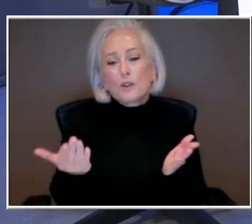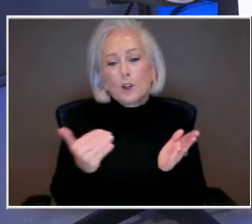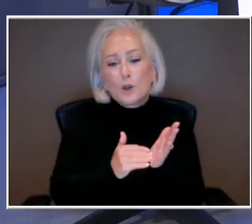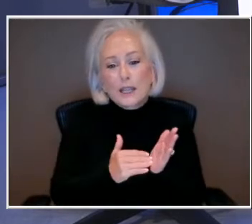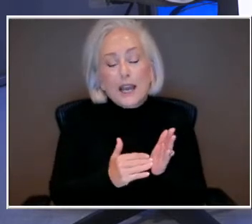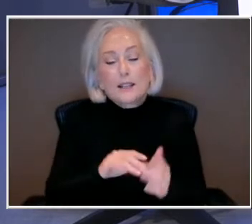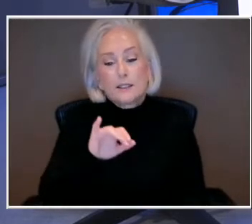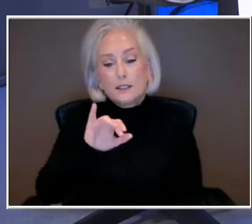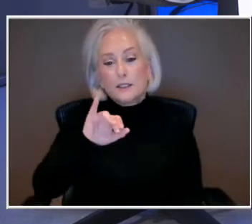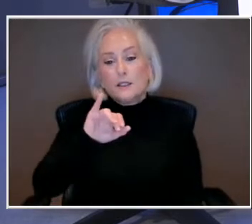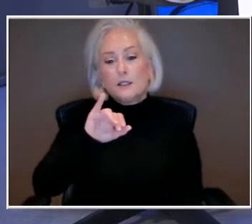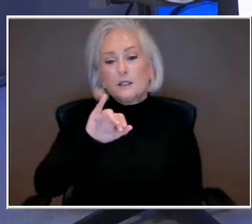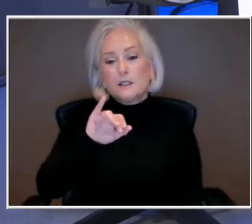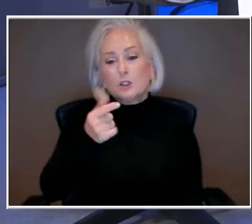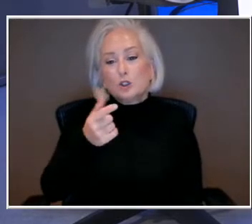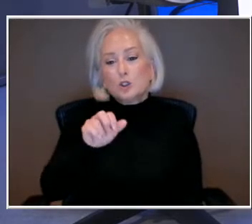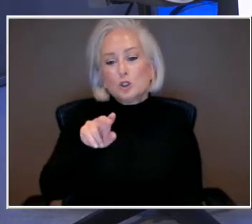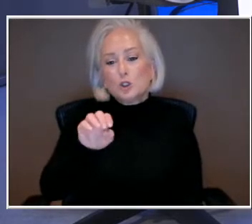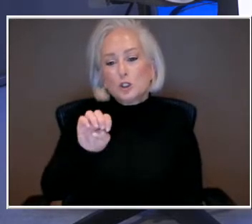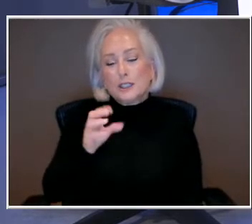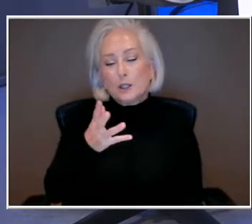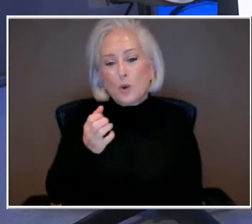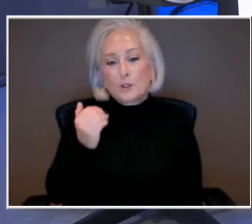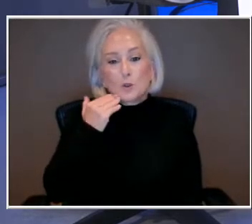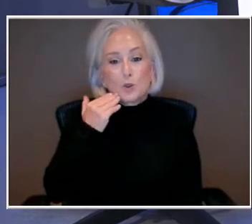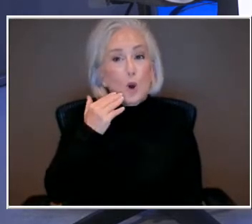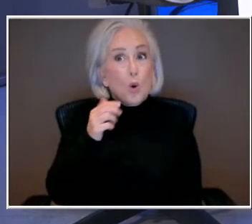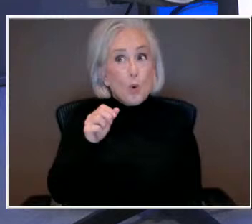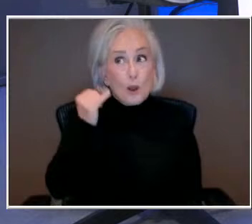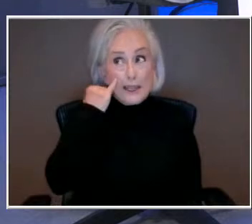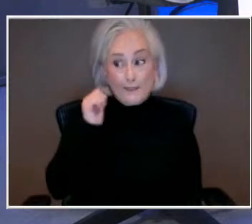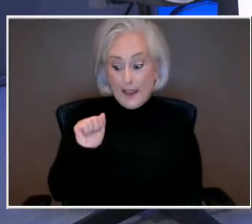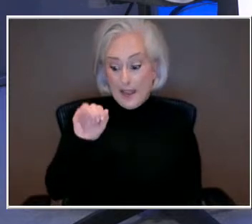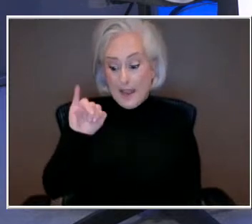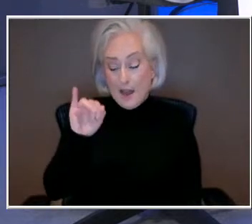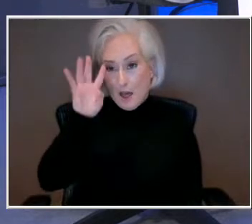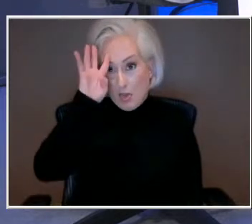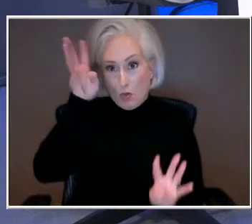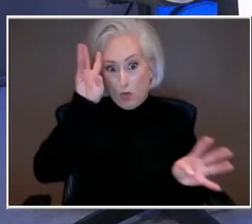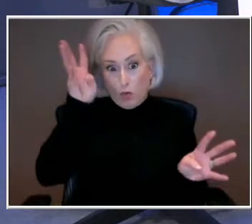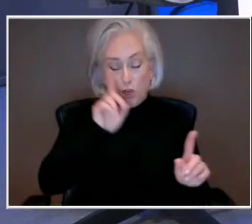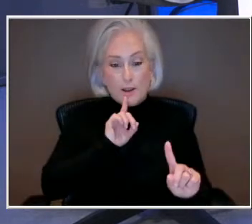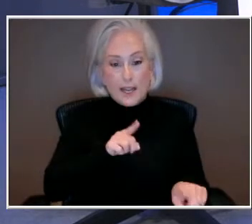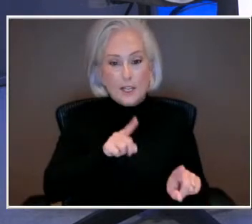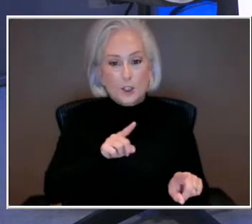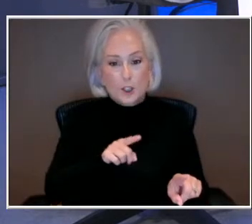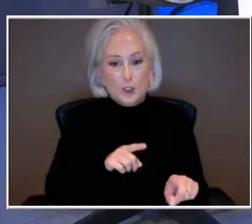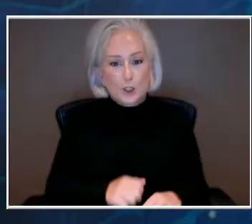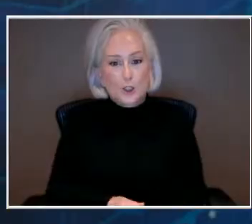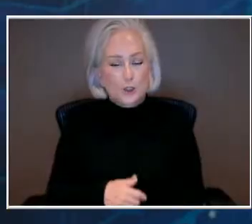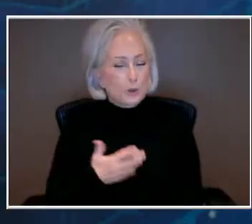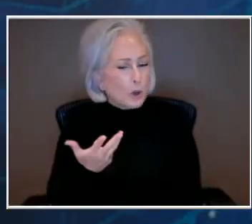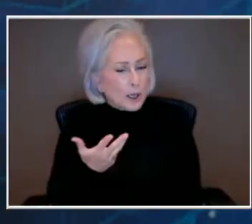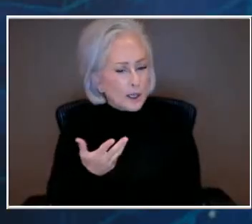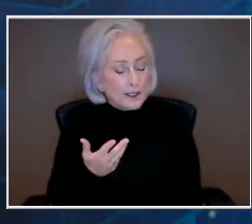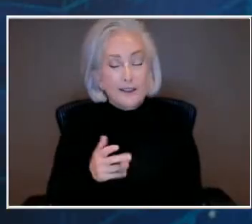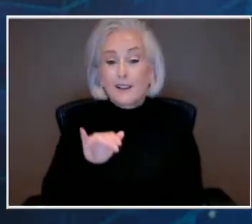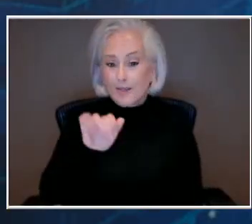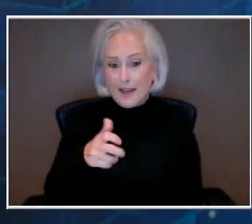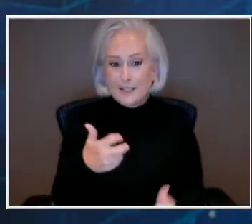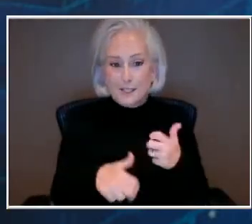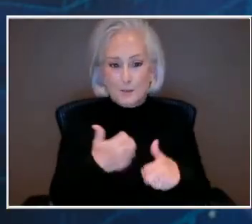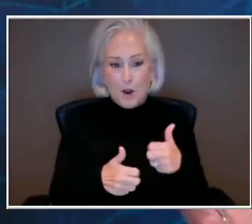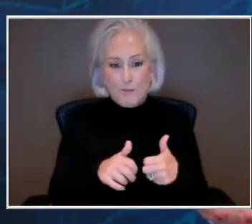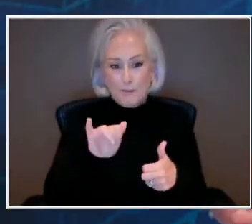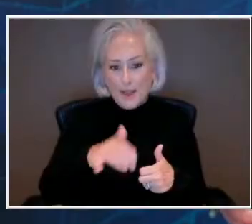of AI making up answers sometimes? That's absolutely a problem. You know, that's why you need someone to interpret it. I mean,